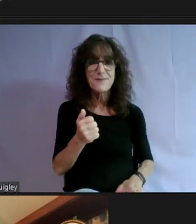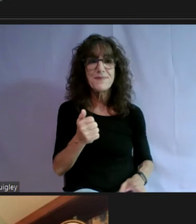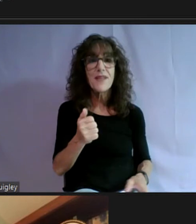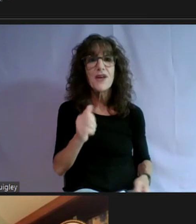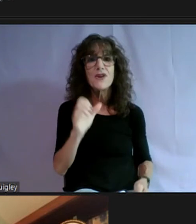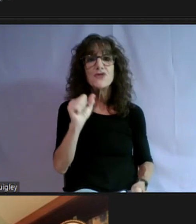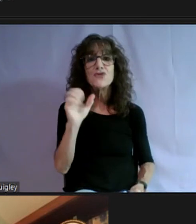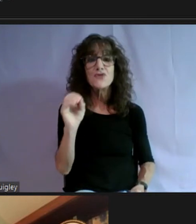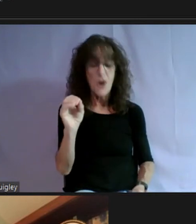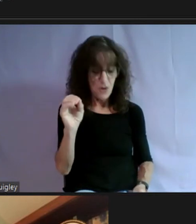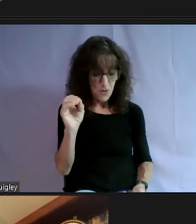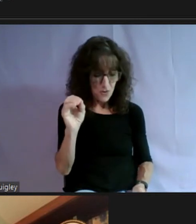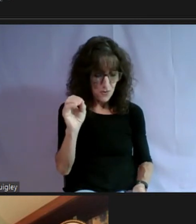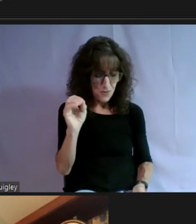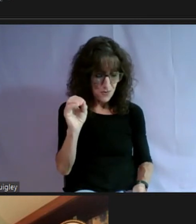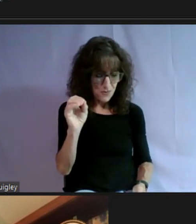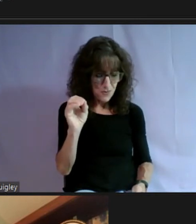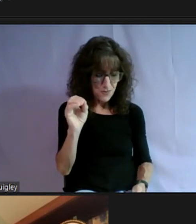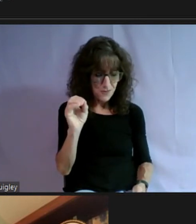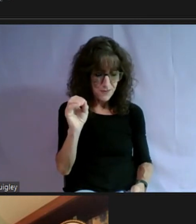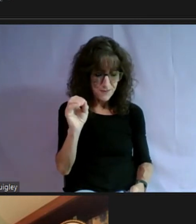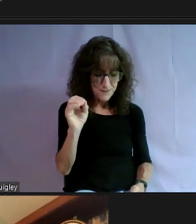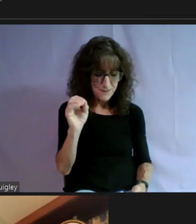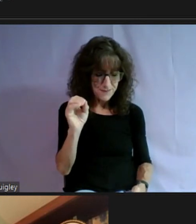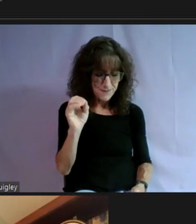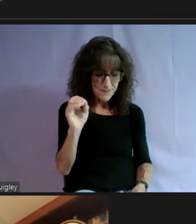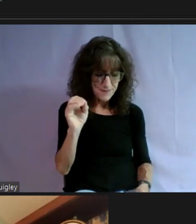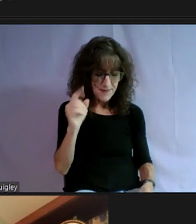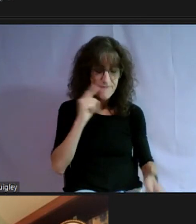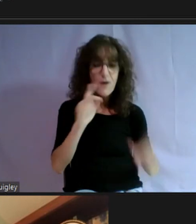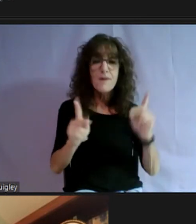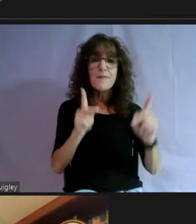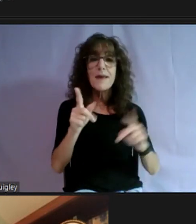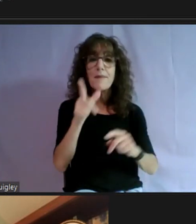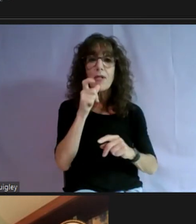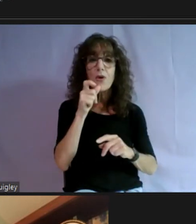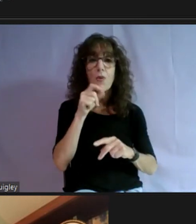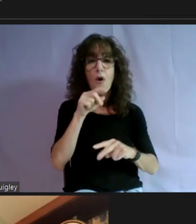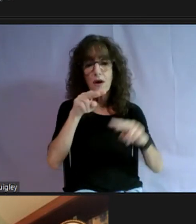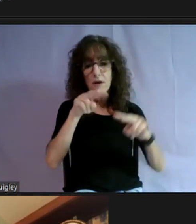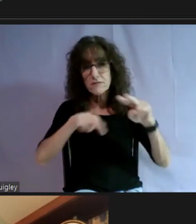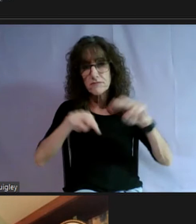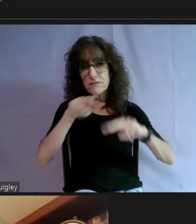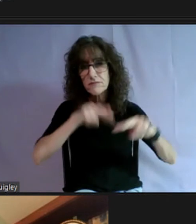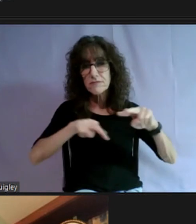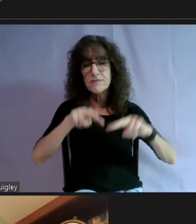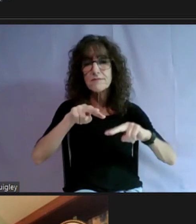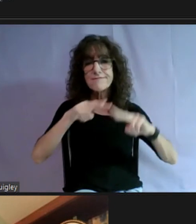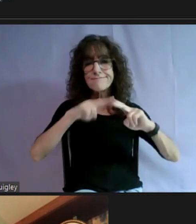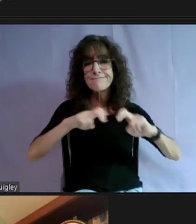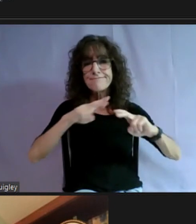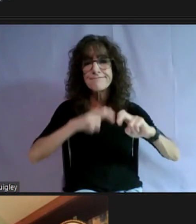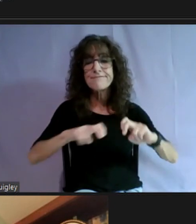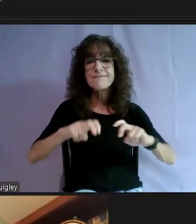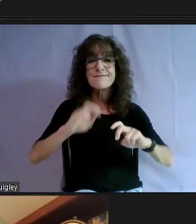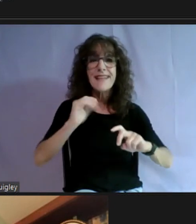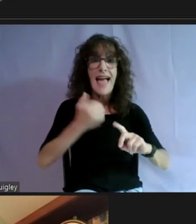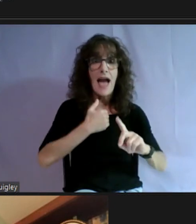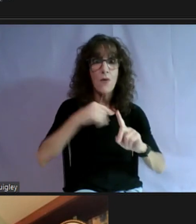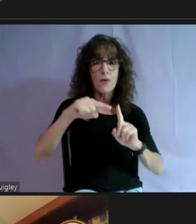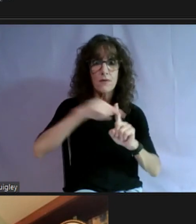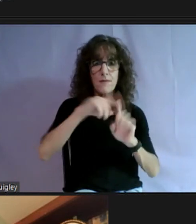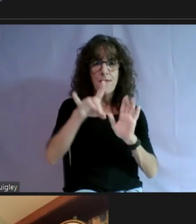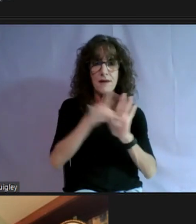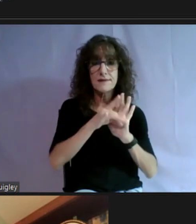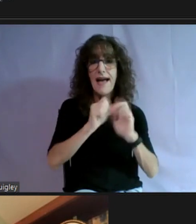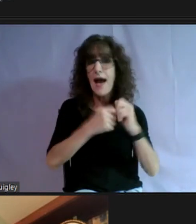So for those who are looking closely, our percent positivity in the county, the way we calculate it